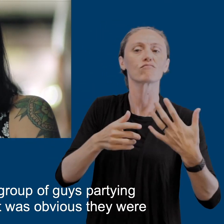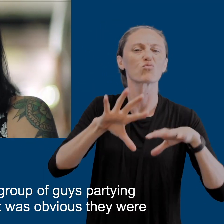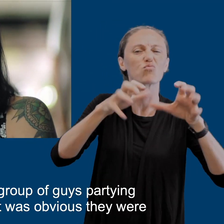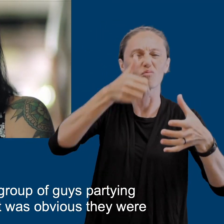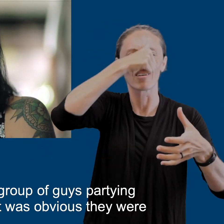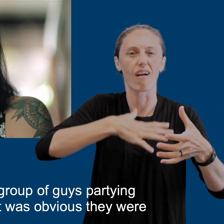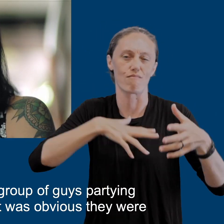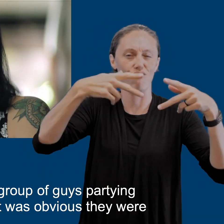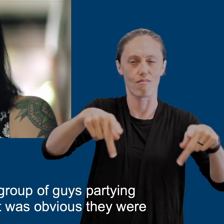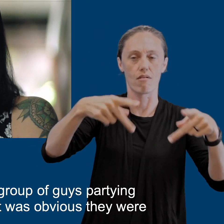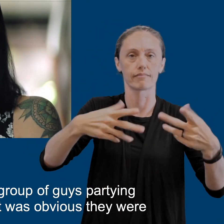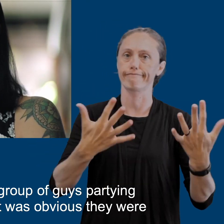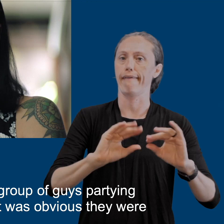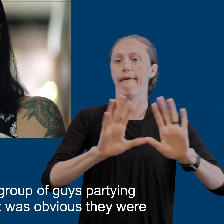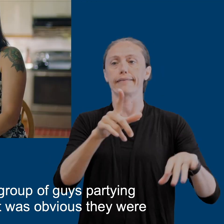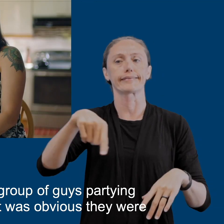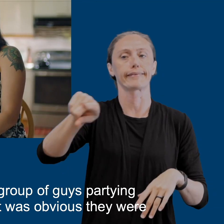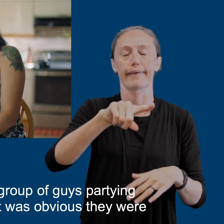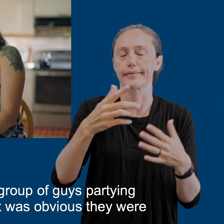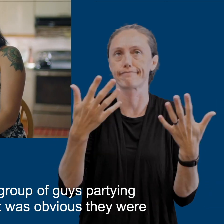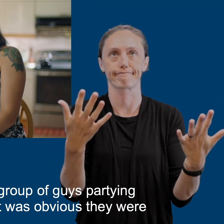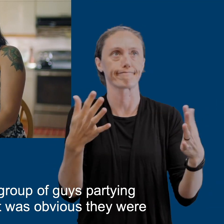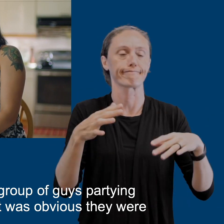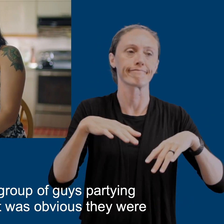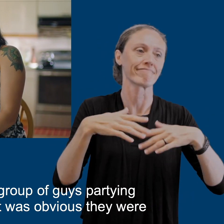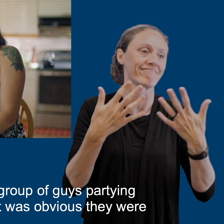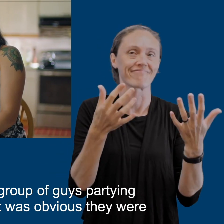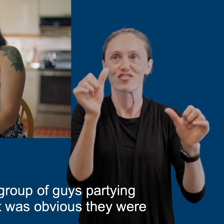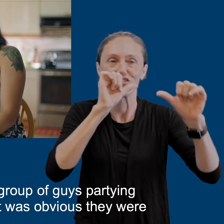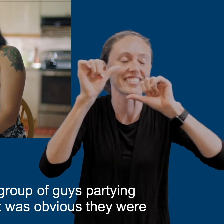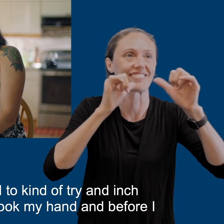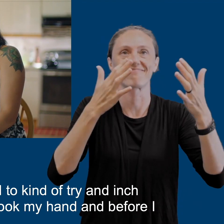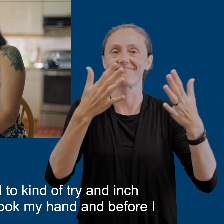the building, and it's obvious that they were